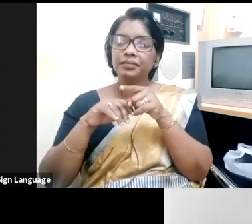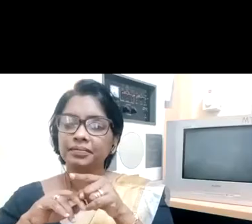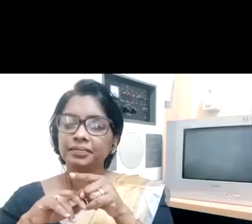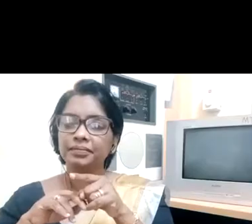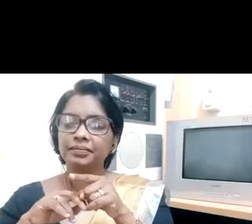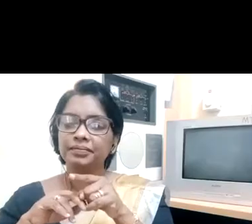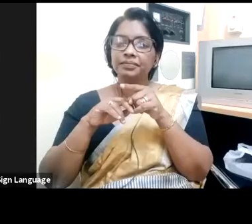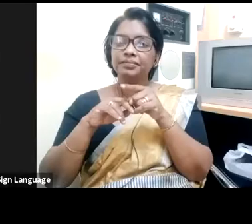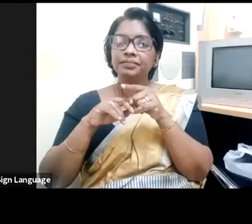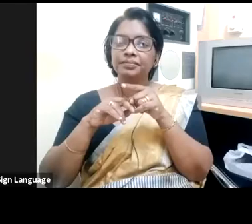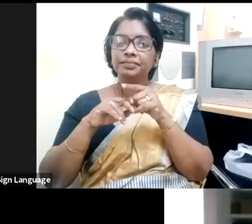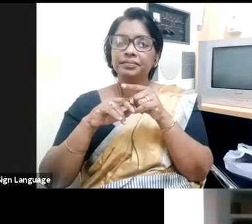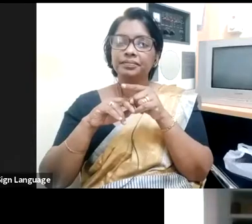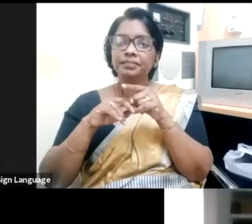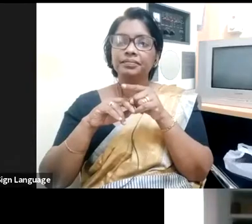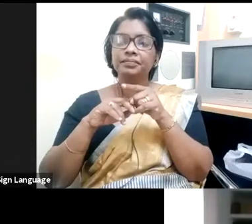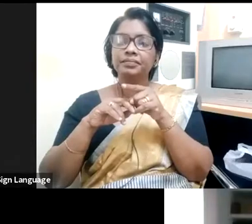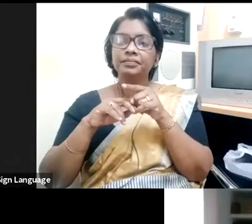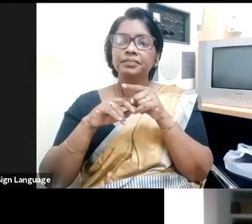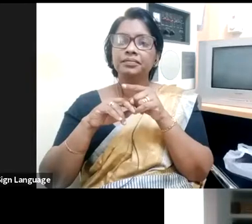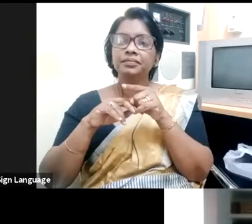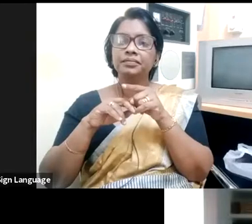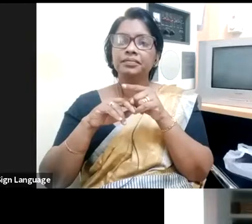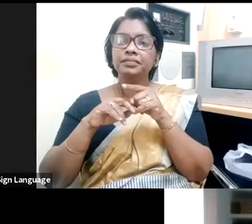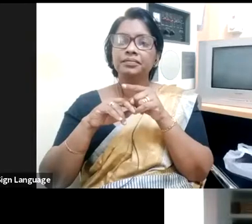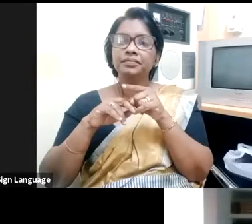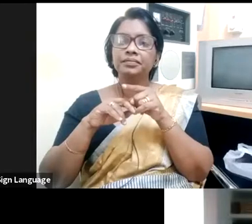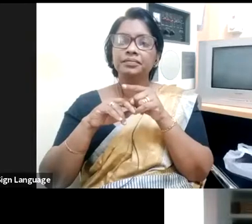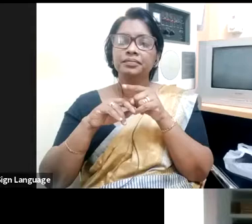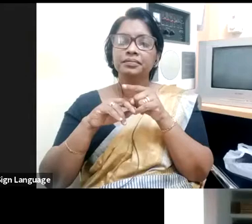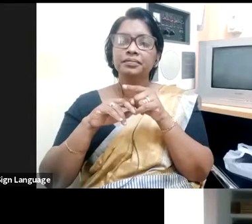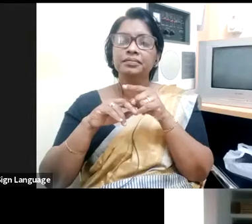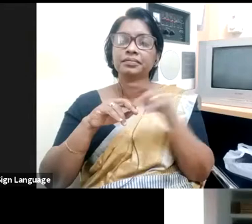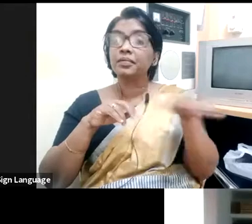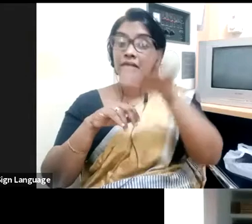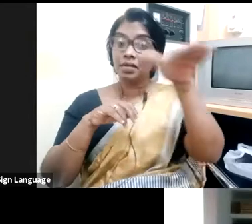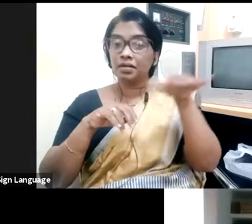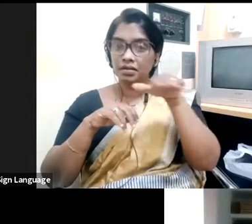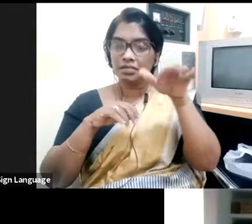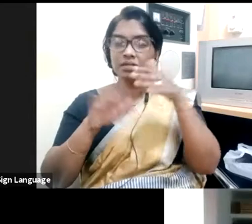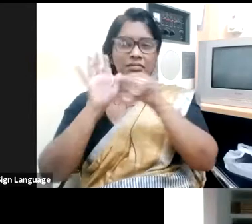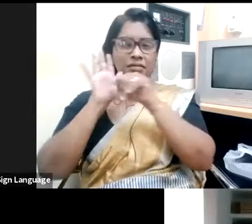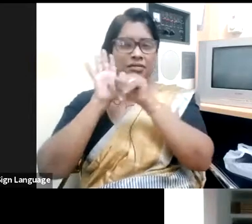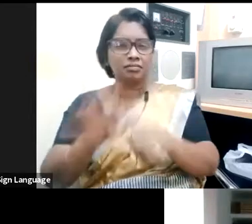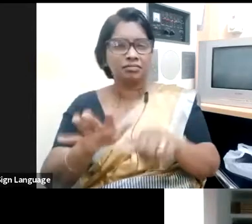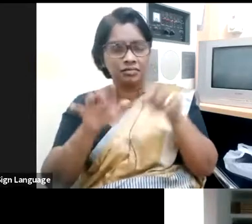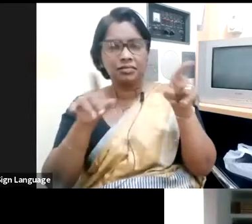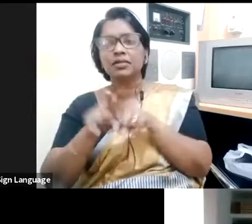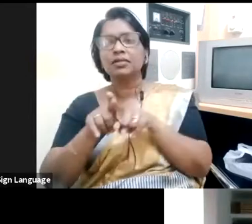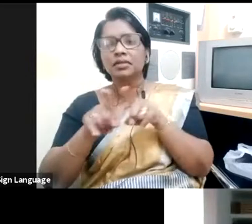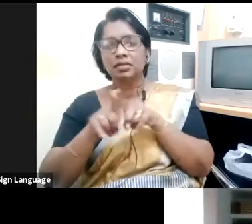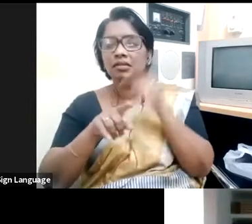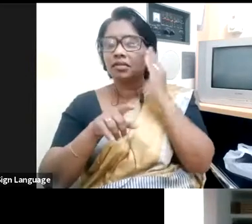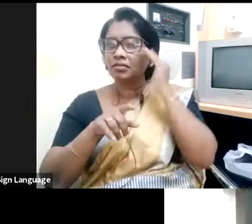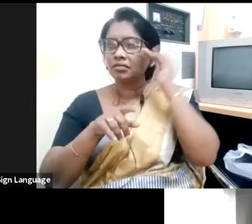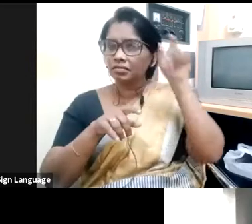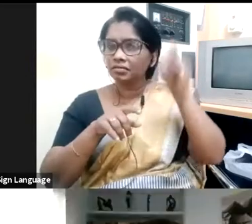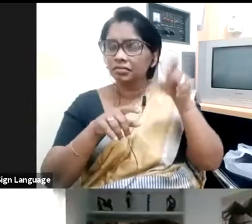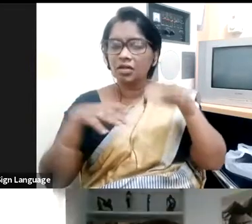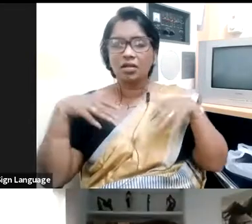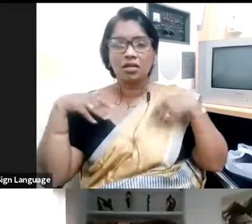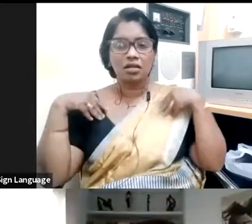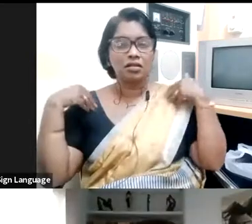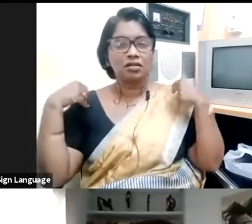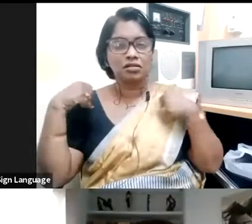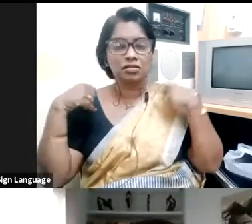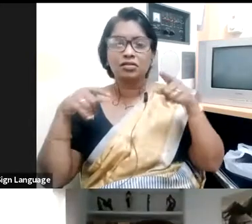Due to social stigma, feminine health has been undermined, an undermined issue for the longest time. You take South